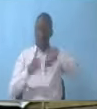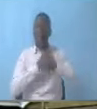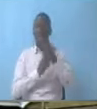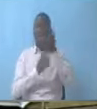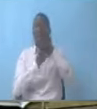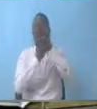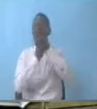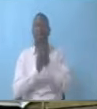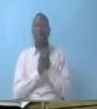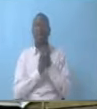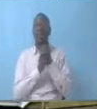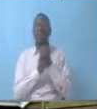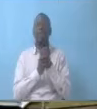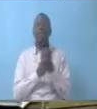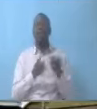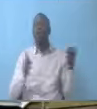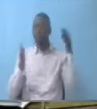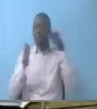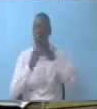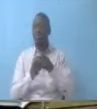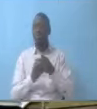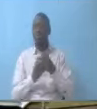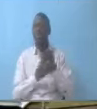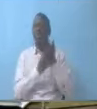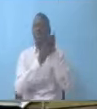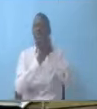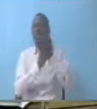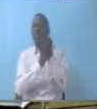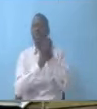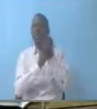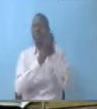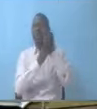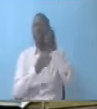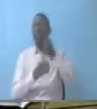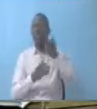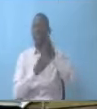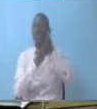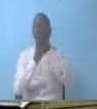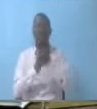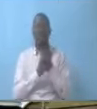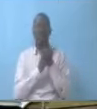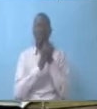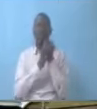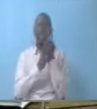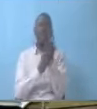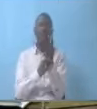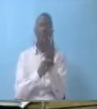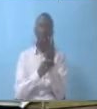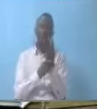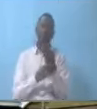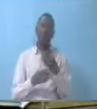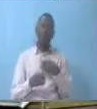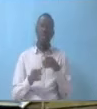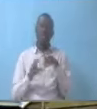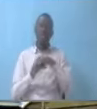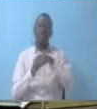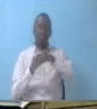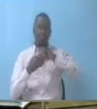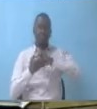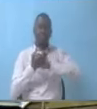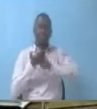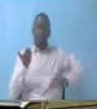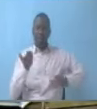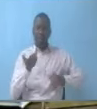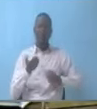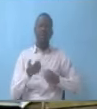atum 1994. Came up with the ridiculous sum of $4 million in arrears of tax. Ñu génné fa nak lu dem ci ñenti